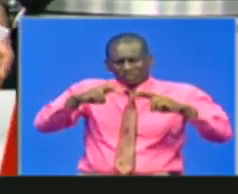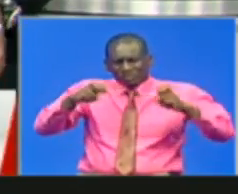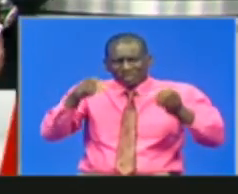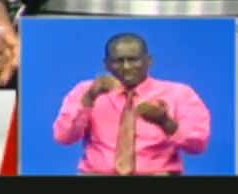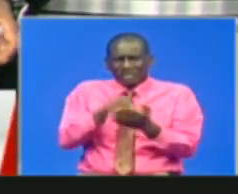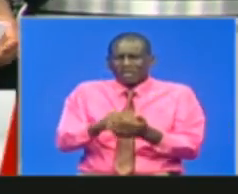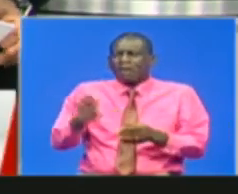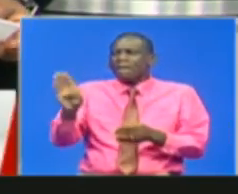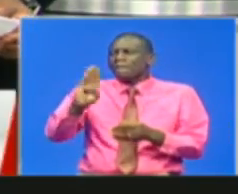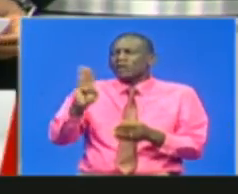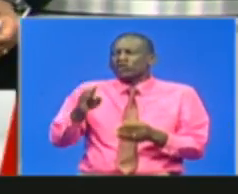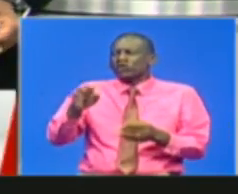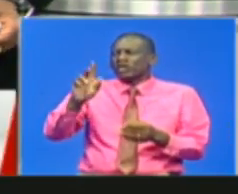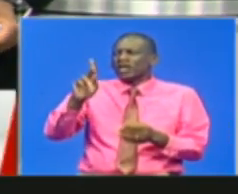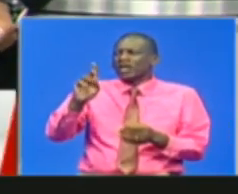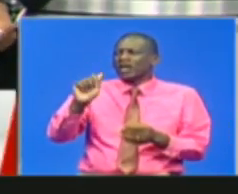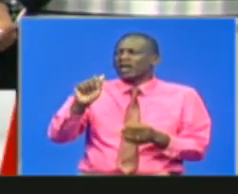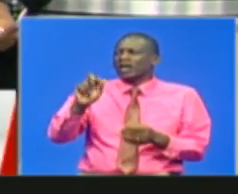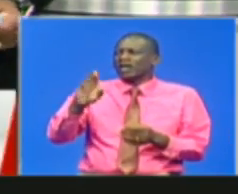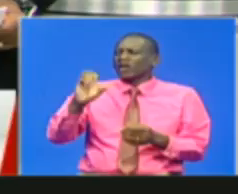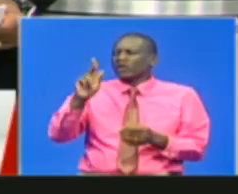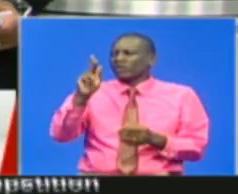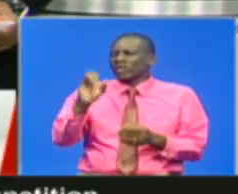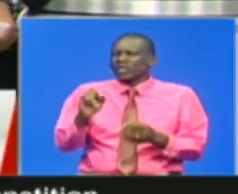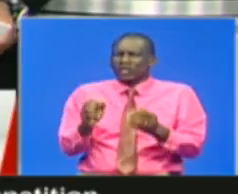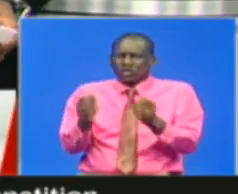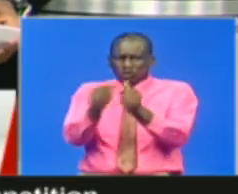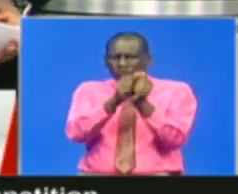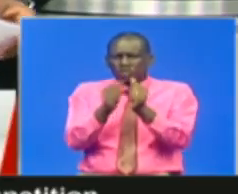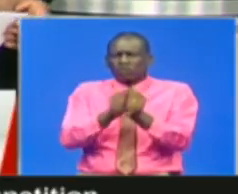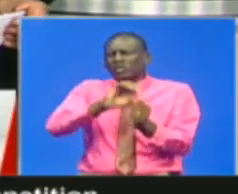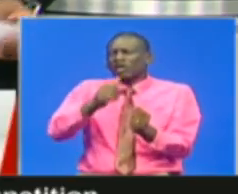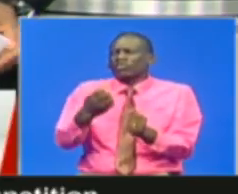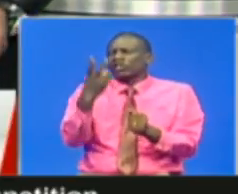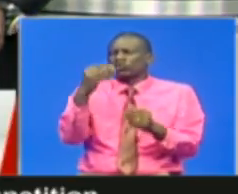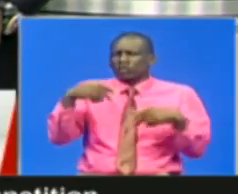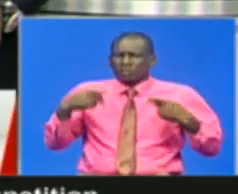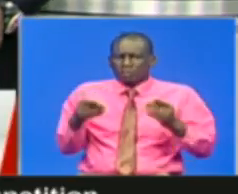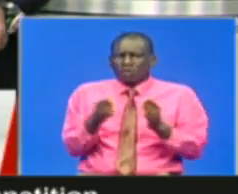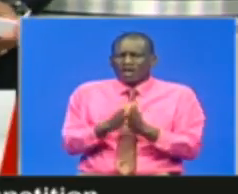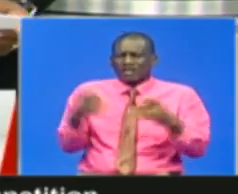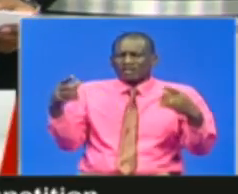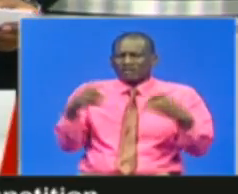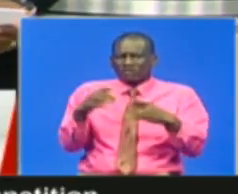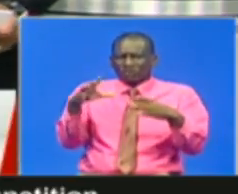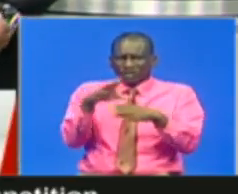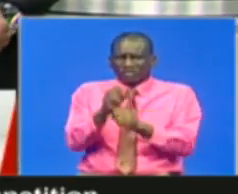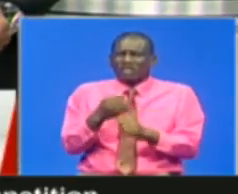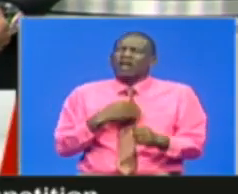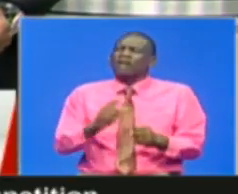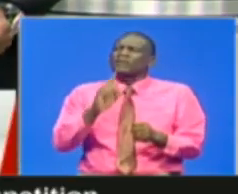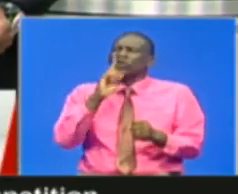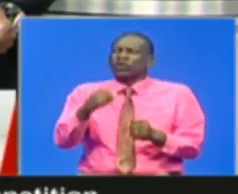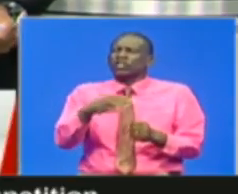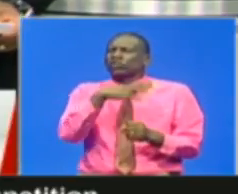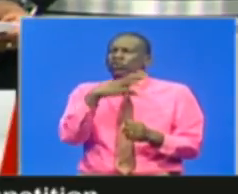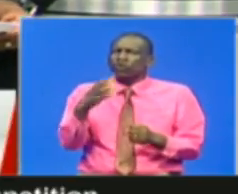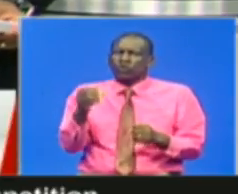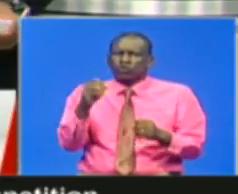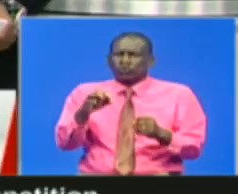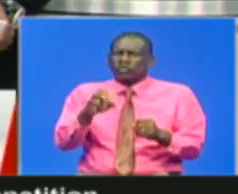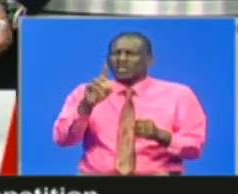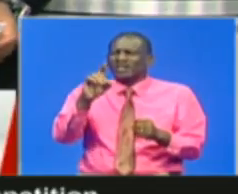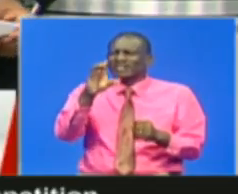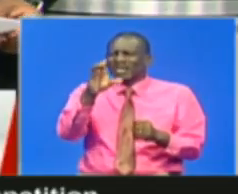billionaire Humphrey Kariuki Degwa, along with over 20 other people and entities, have been summoned to appear at the Directorate of